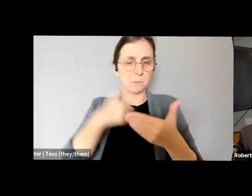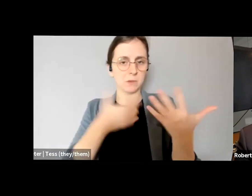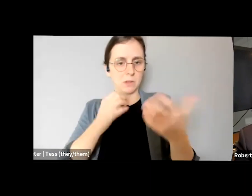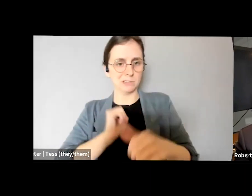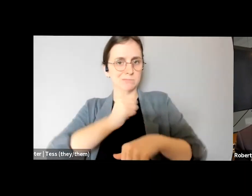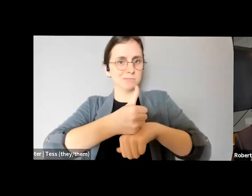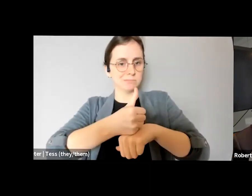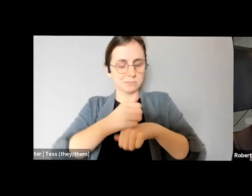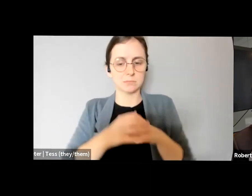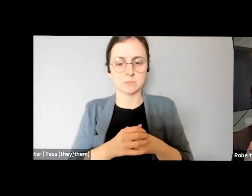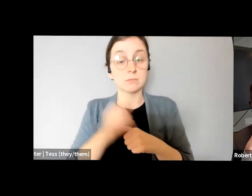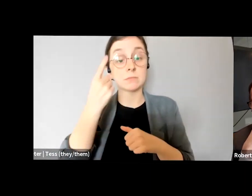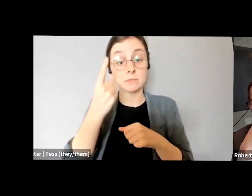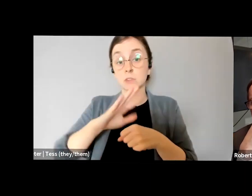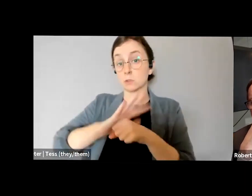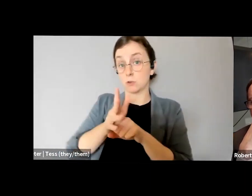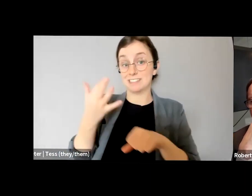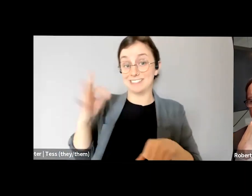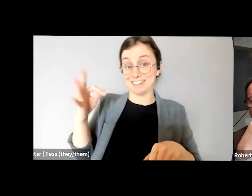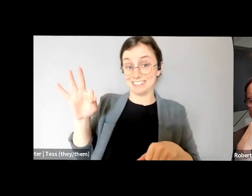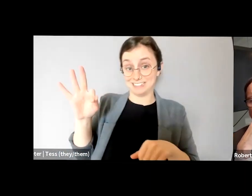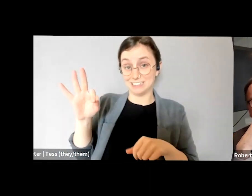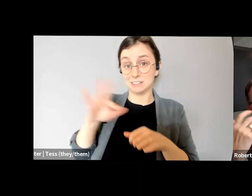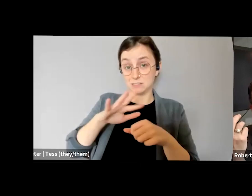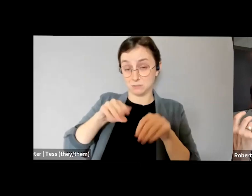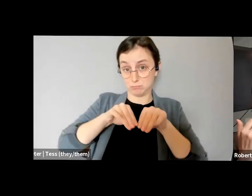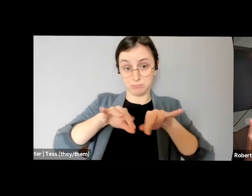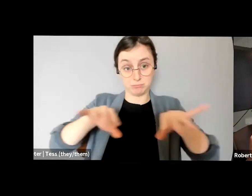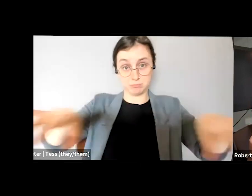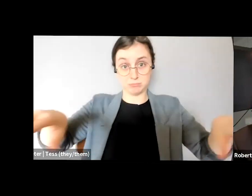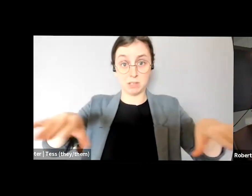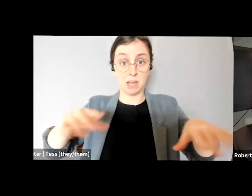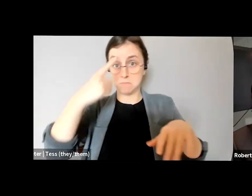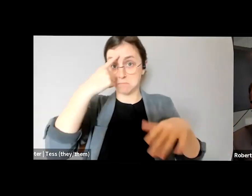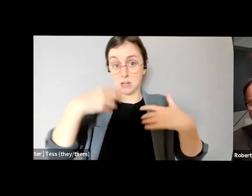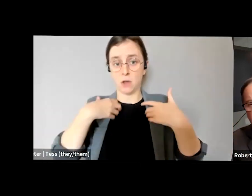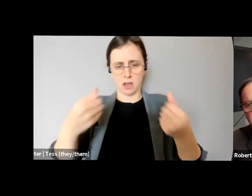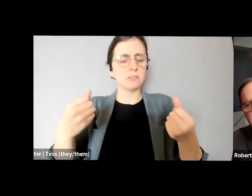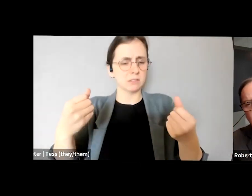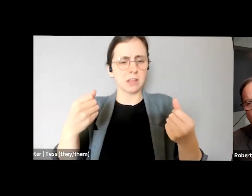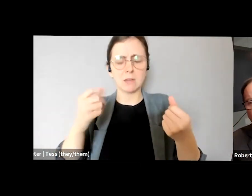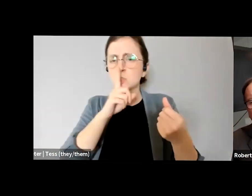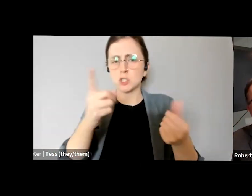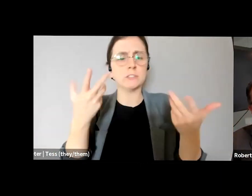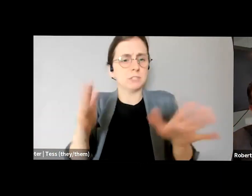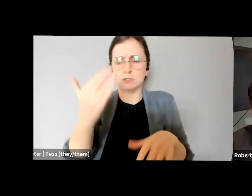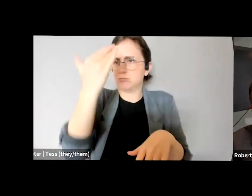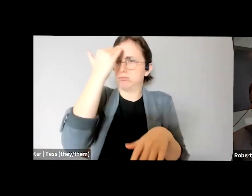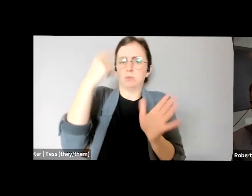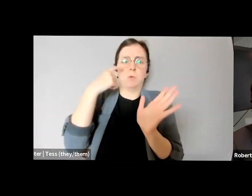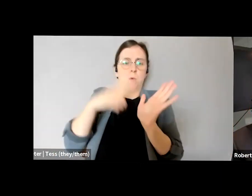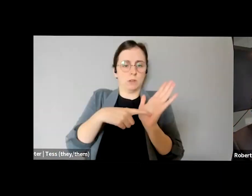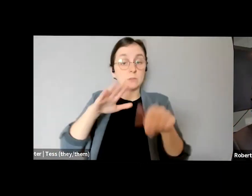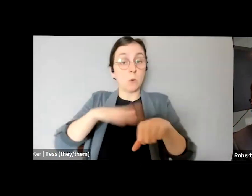Now, the impact of COVID-19 pandemic on mental health is obvious to most of this audience. Over 13%